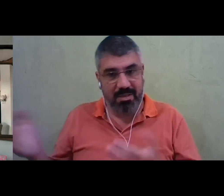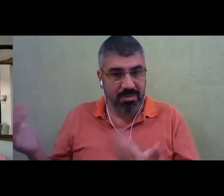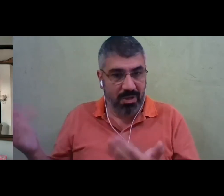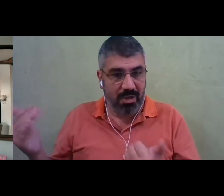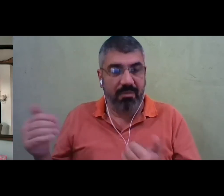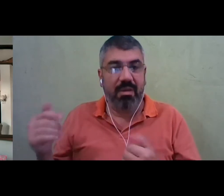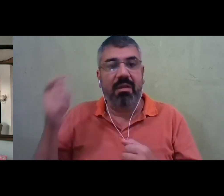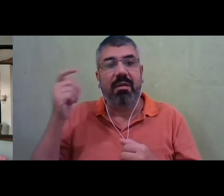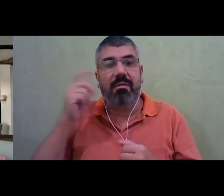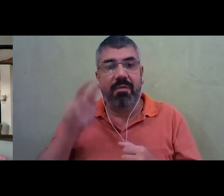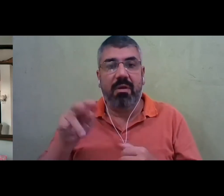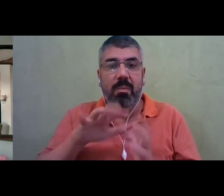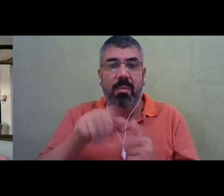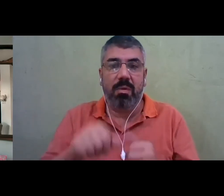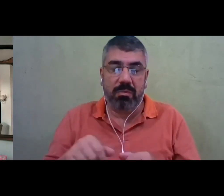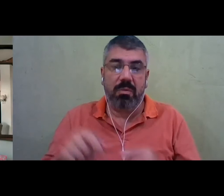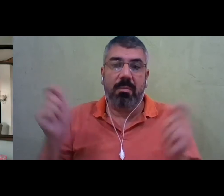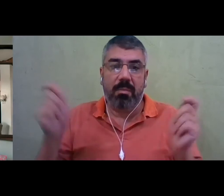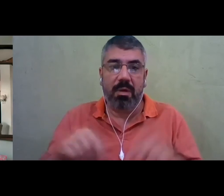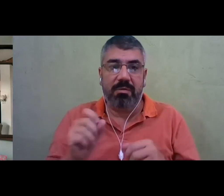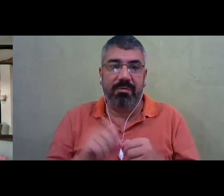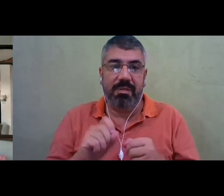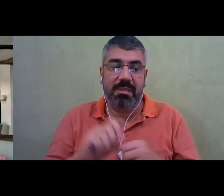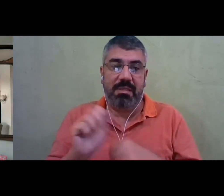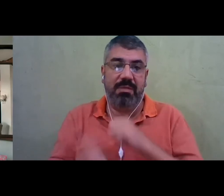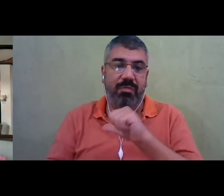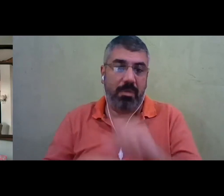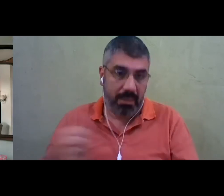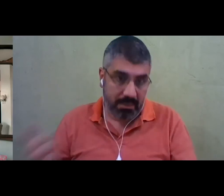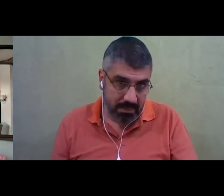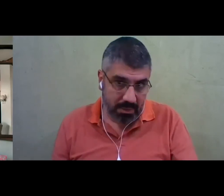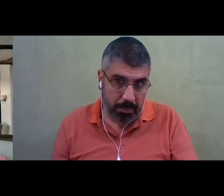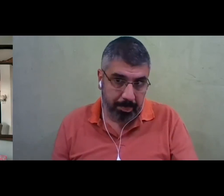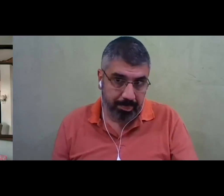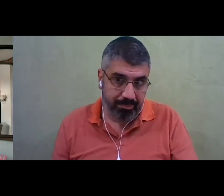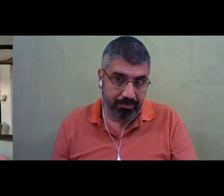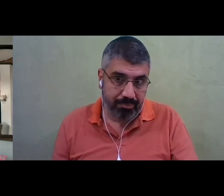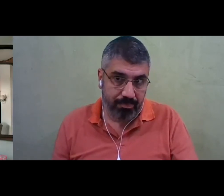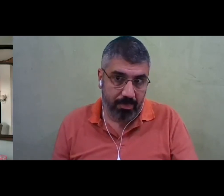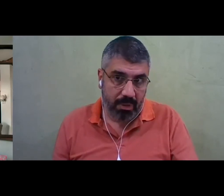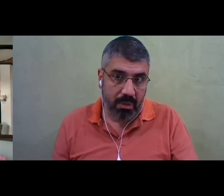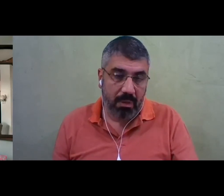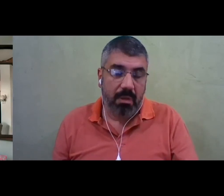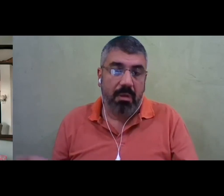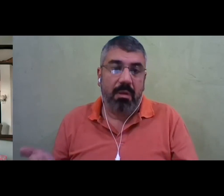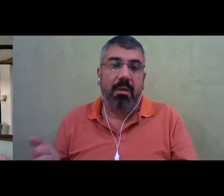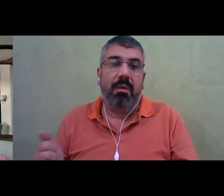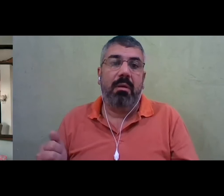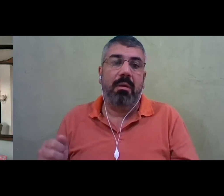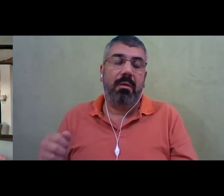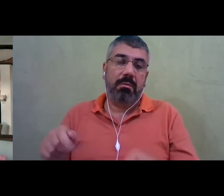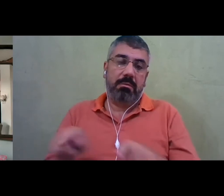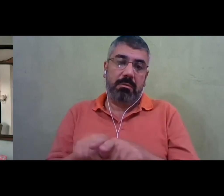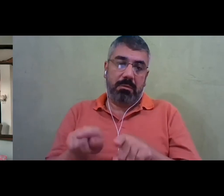completely flummoxed, you know, I just don't know how to answer that question. Or you're going to give me a very specific